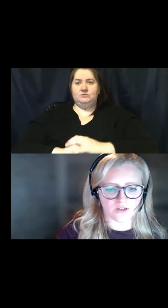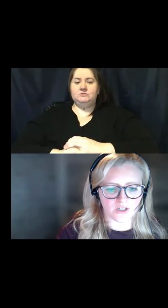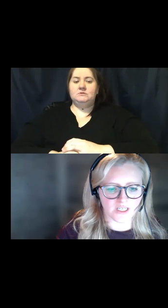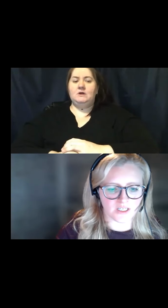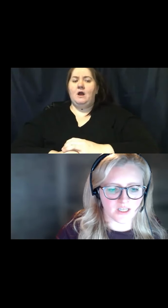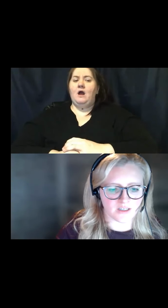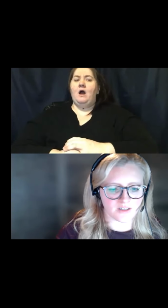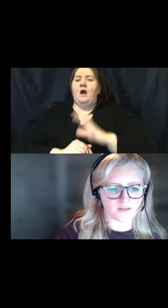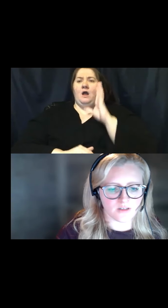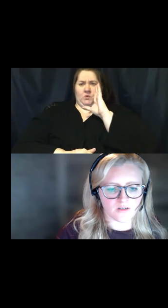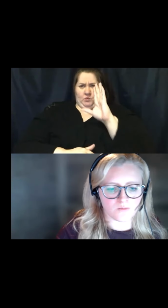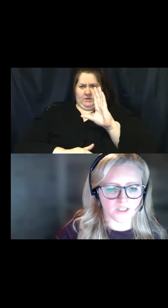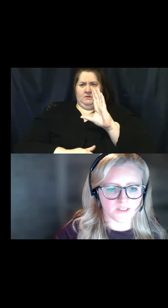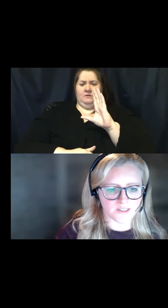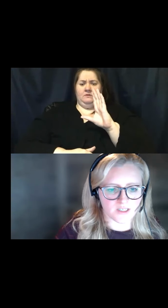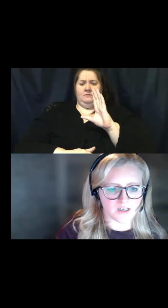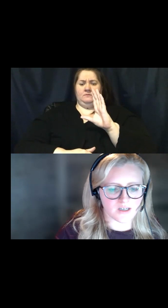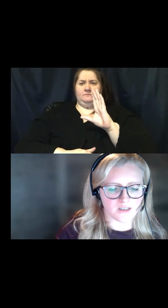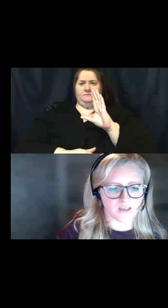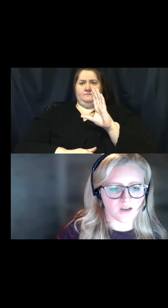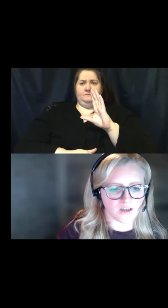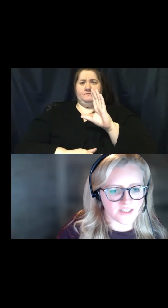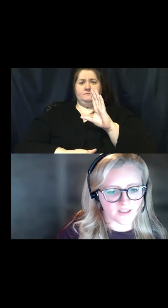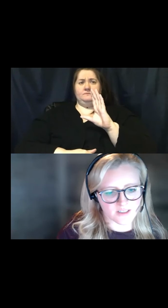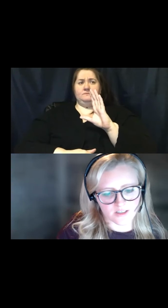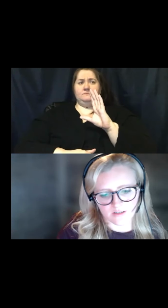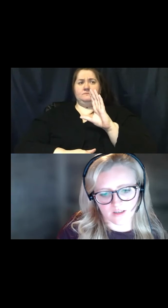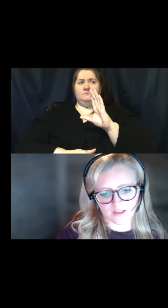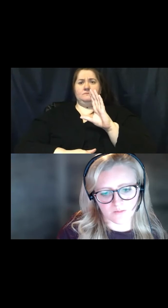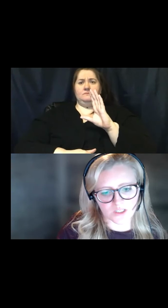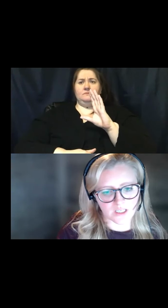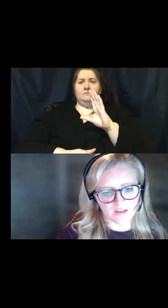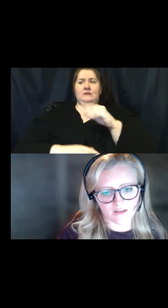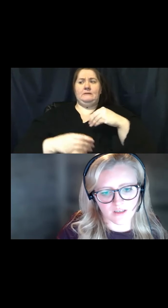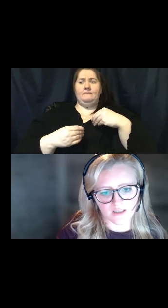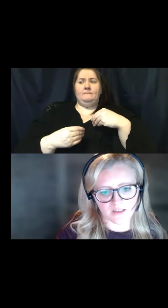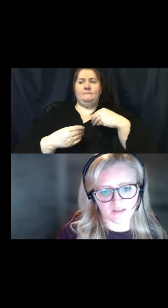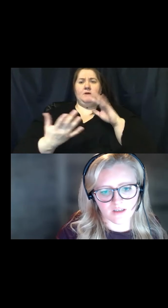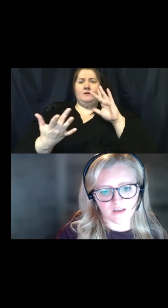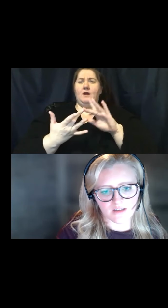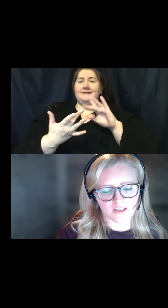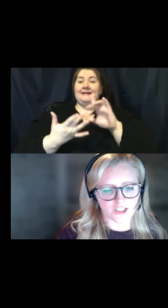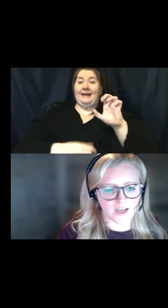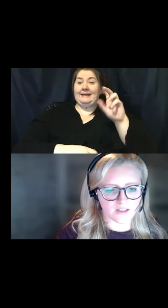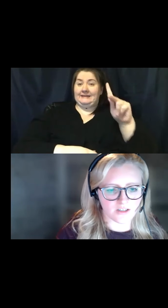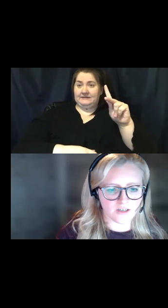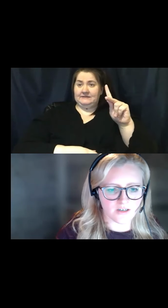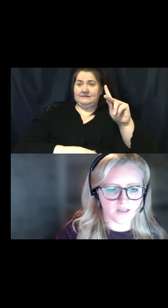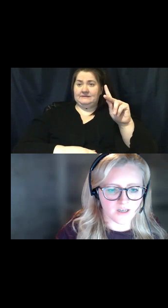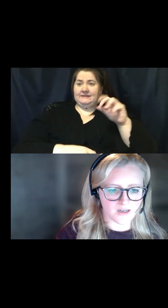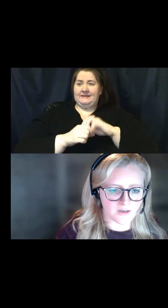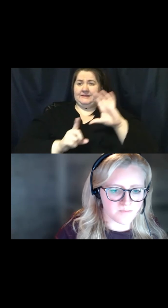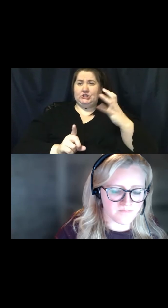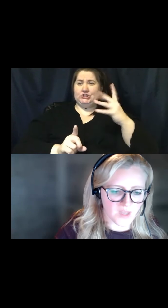I am going to go ahead and place a contact link in the chat